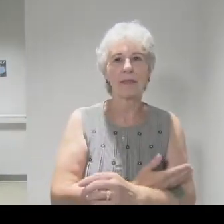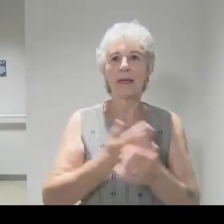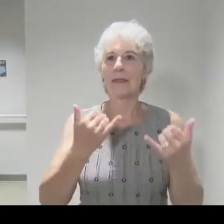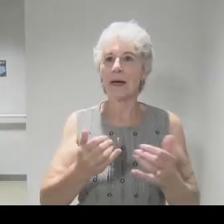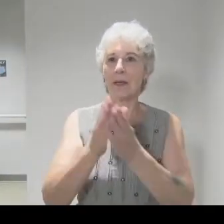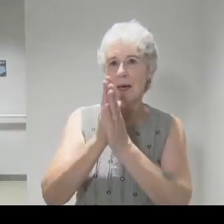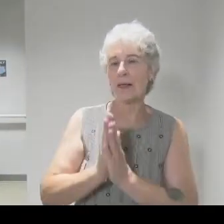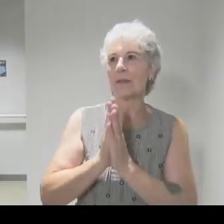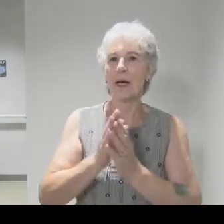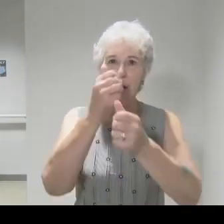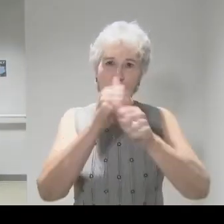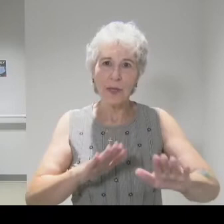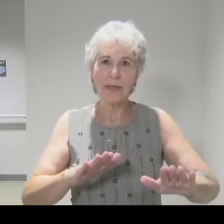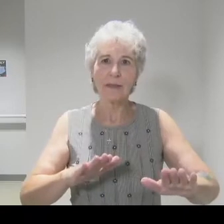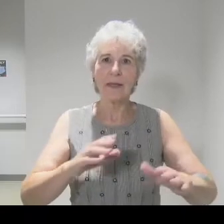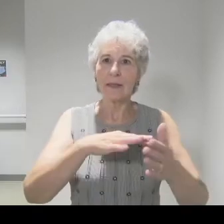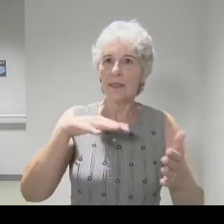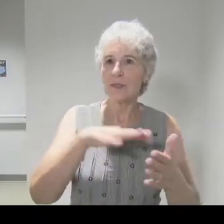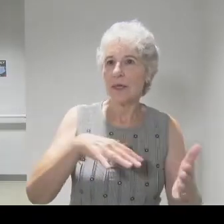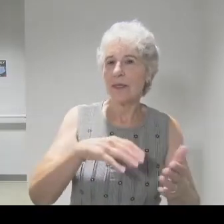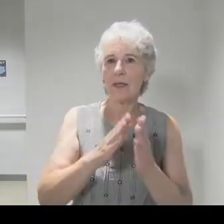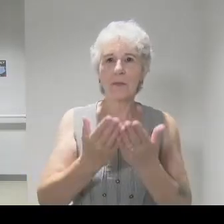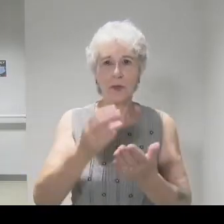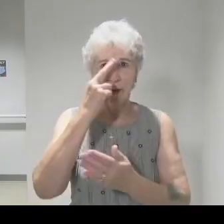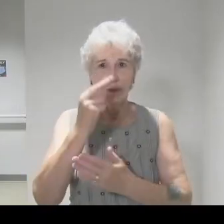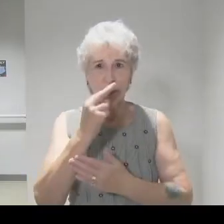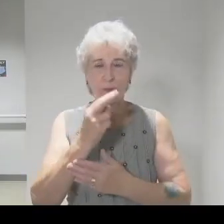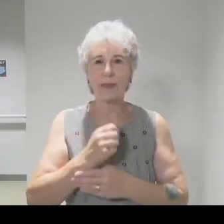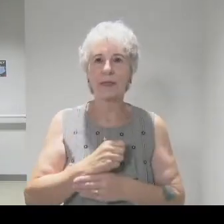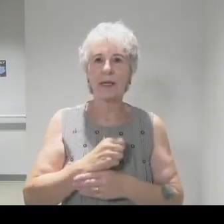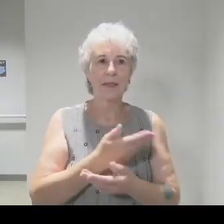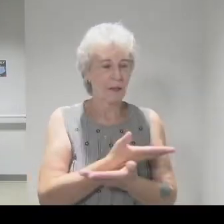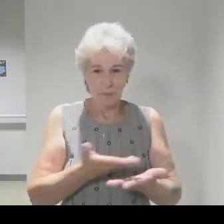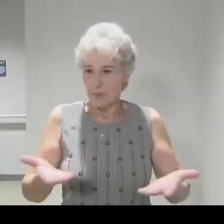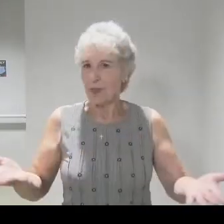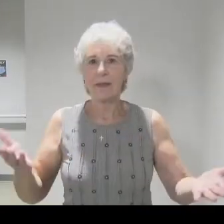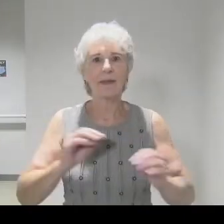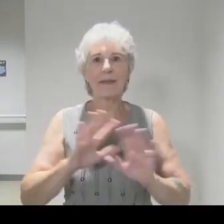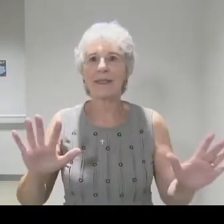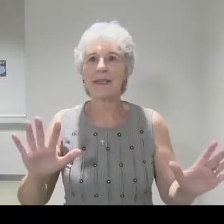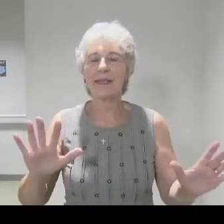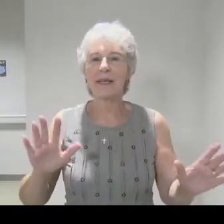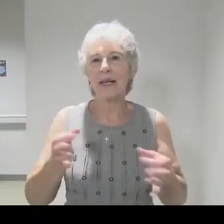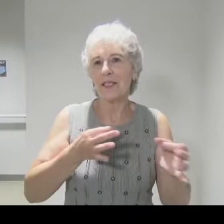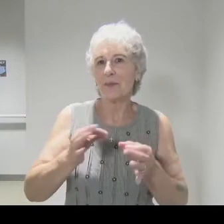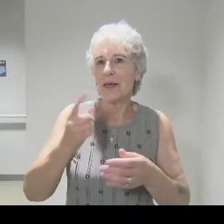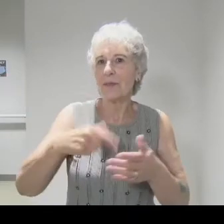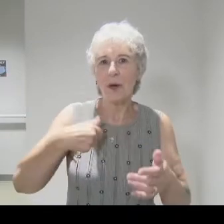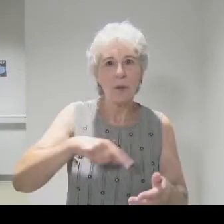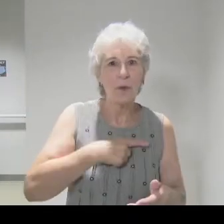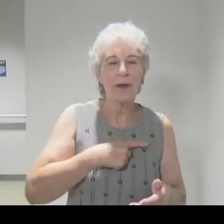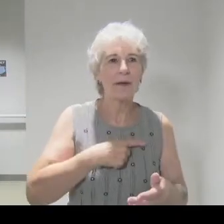we ask that you'd bless this study of the book of Romans, which lays out so clearly what we are all about as a church